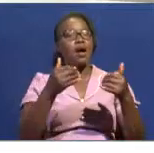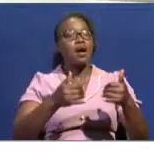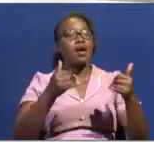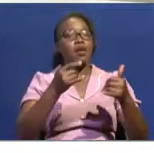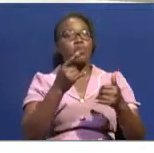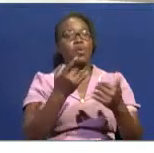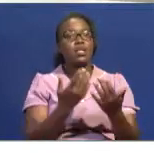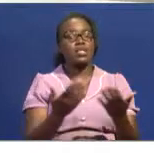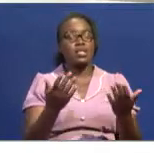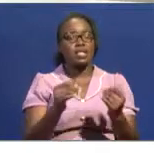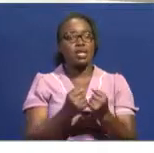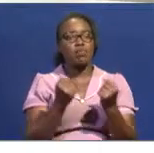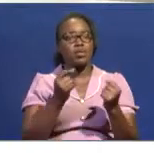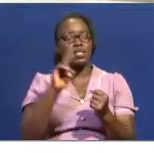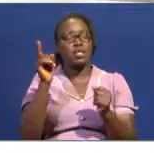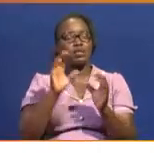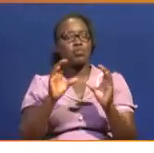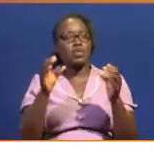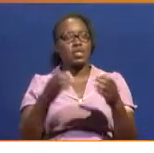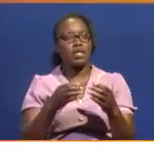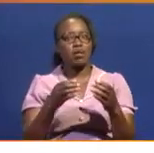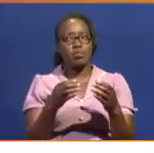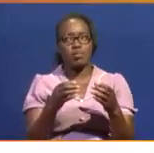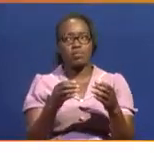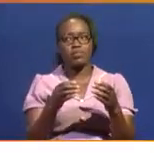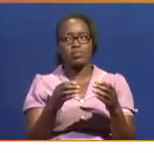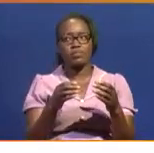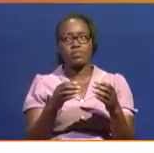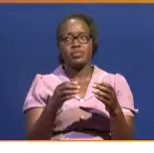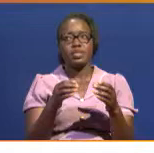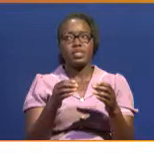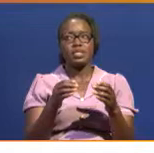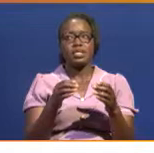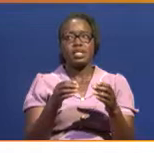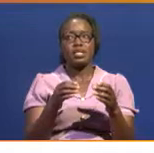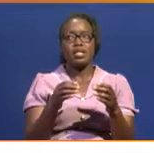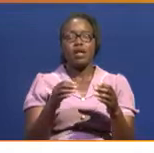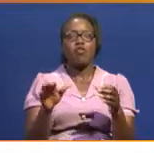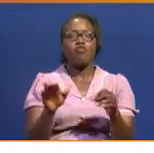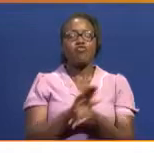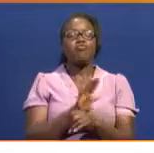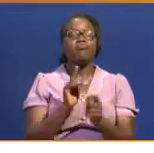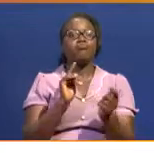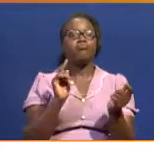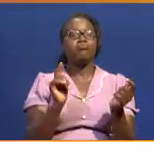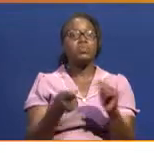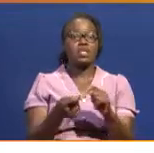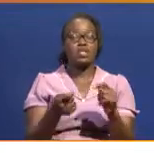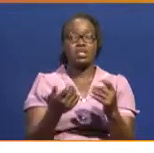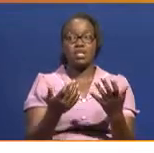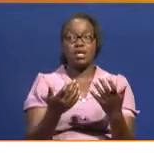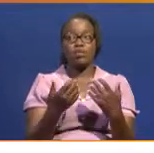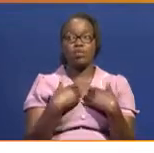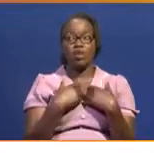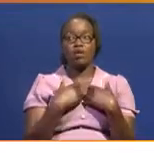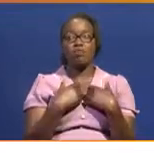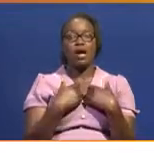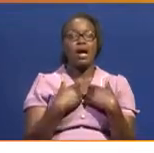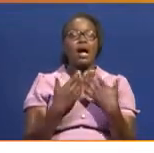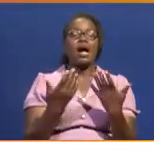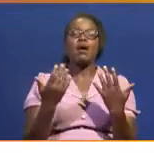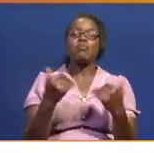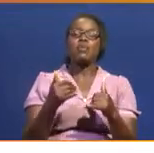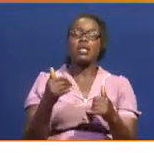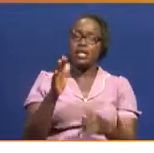happened is the Nairobi club just got a brilliant, it's a full overhaul. We actually now have a real clay court.